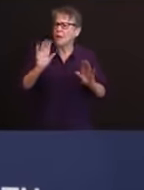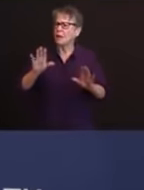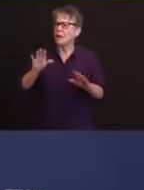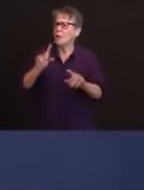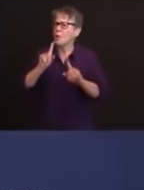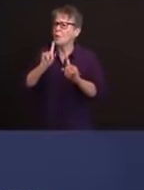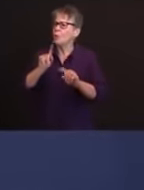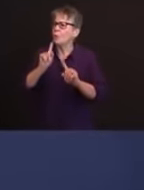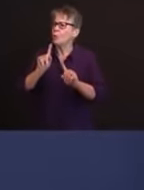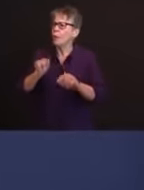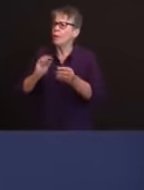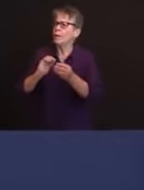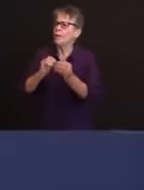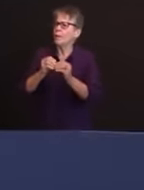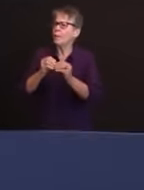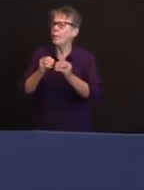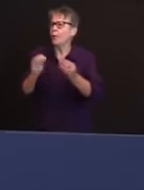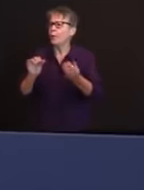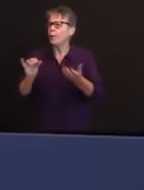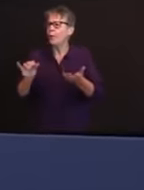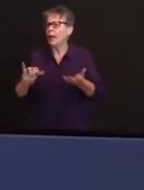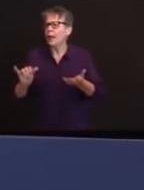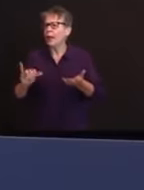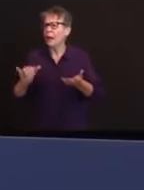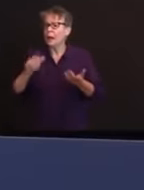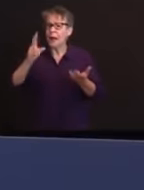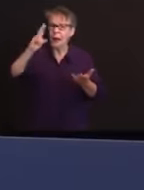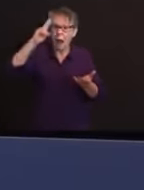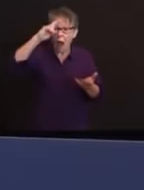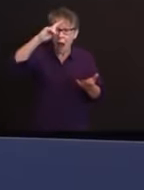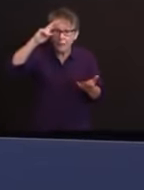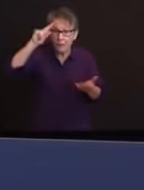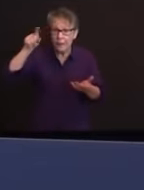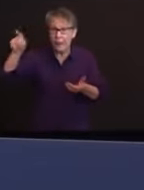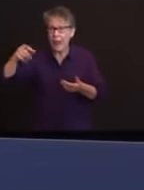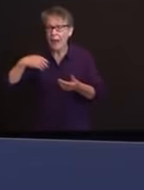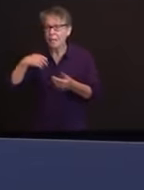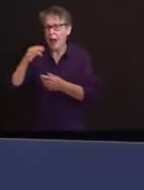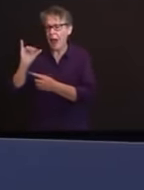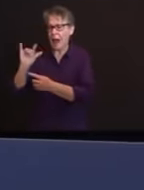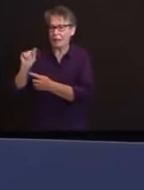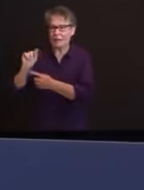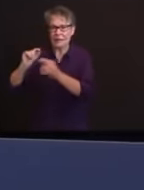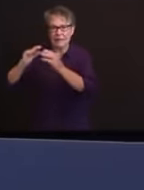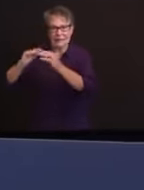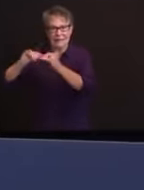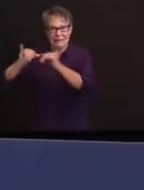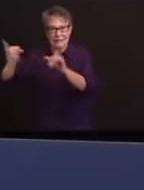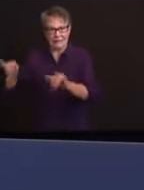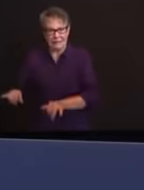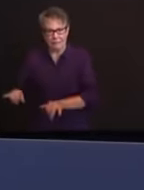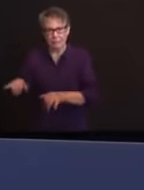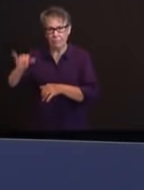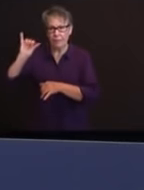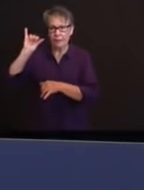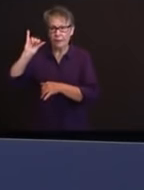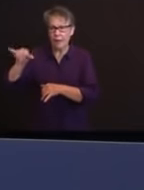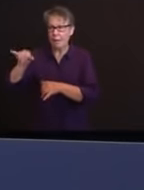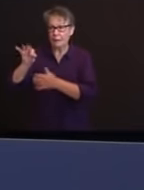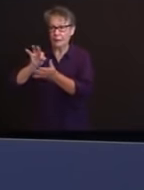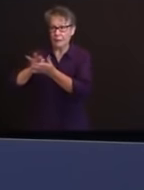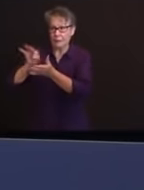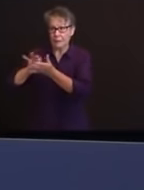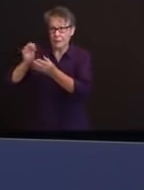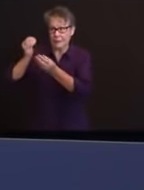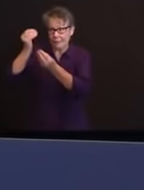A hospital IT system that a number of the hospitals have seems to be under-reporting today. So we expect the 2,000 to